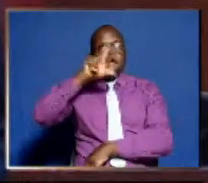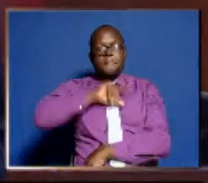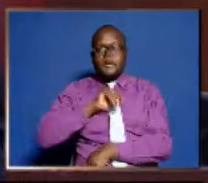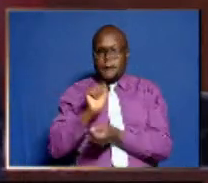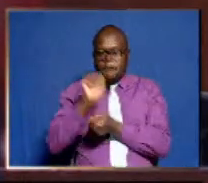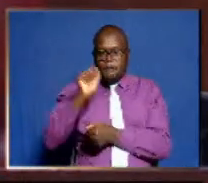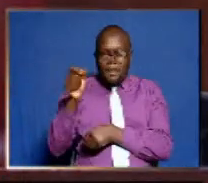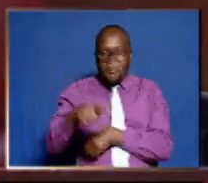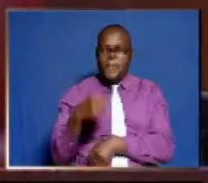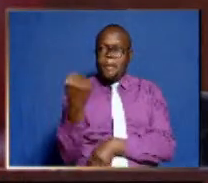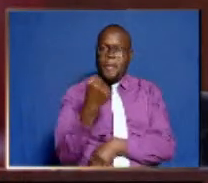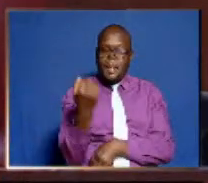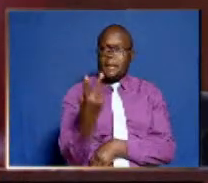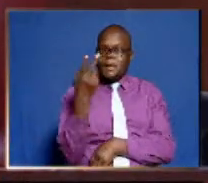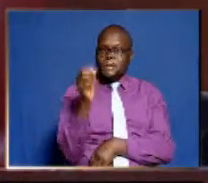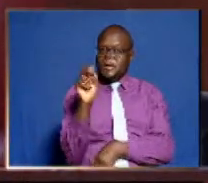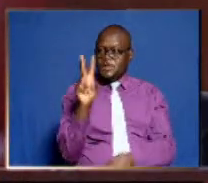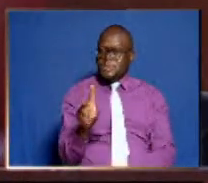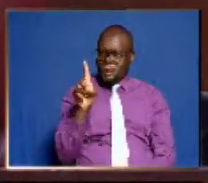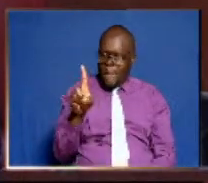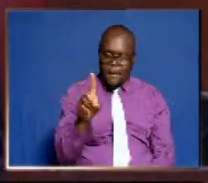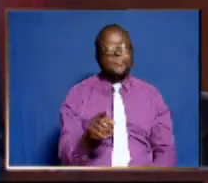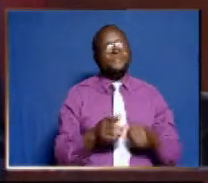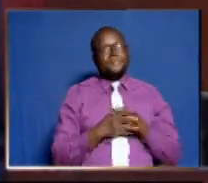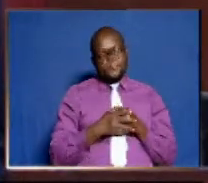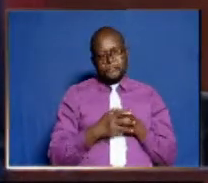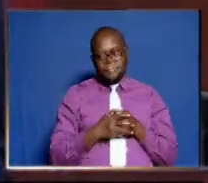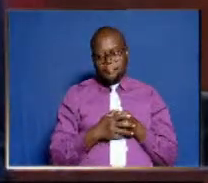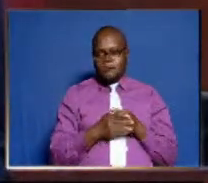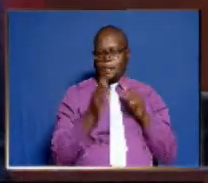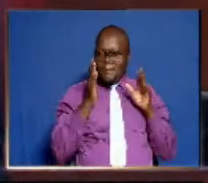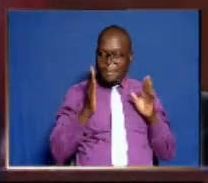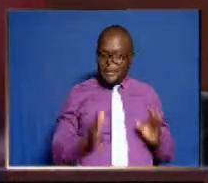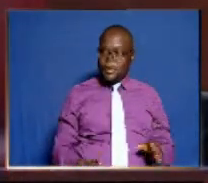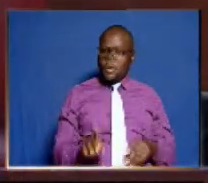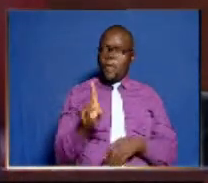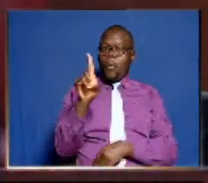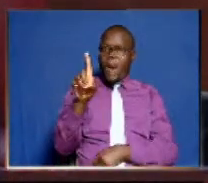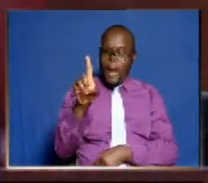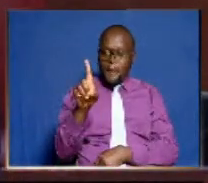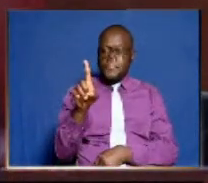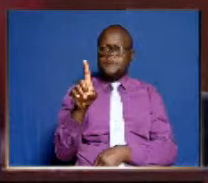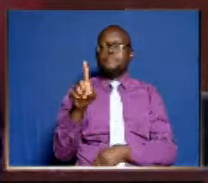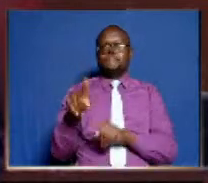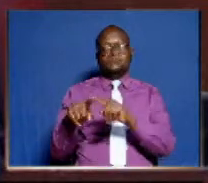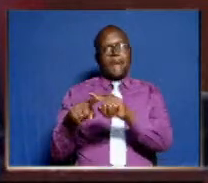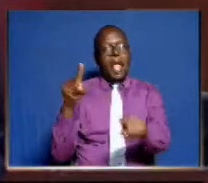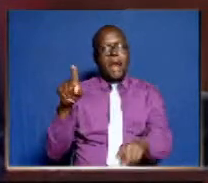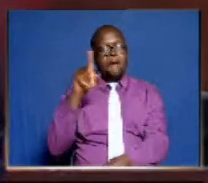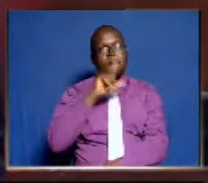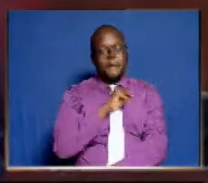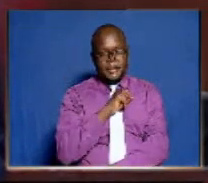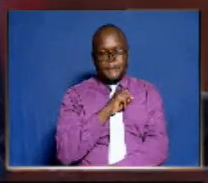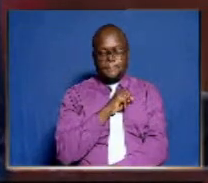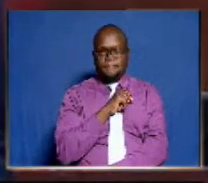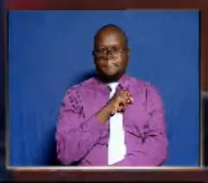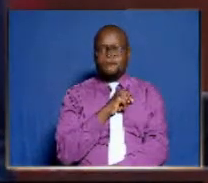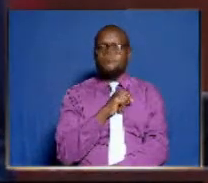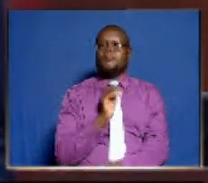15th of May 2021, 1 Ekitela Lopusngole was killed, while